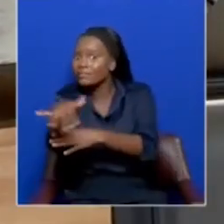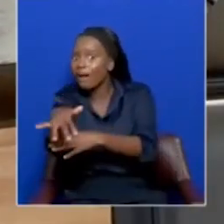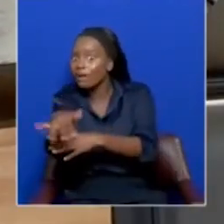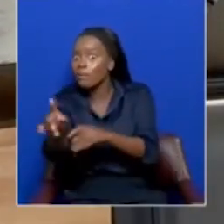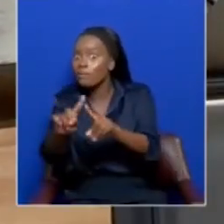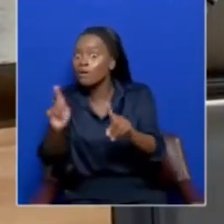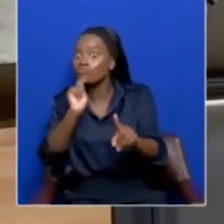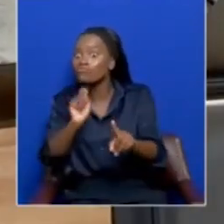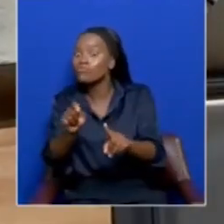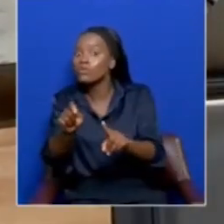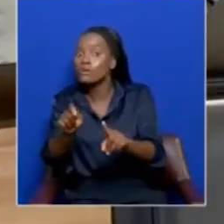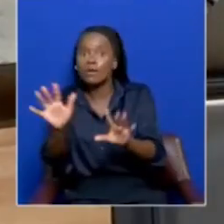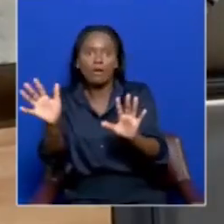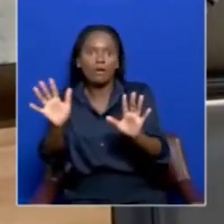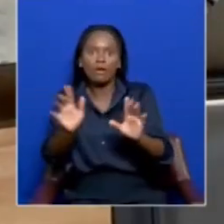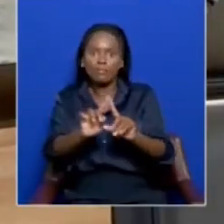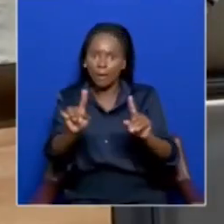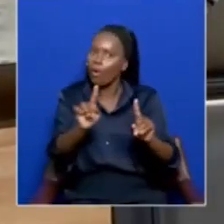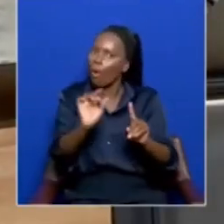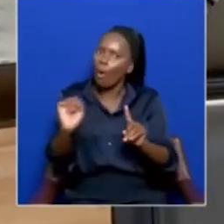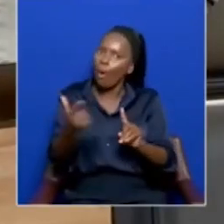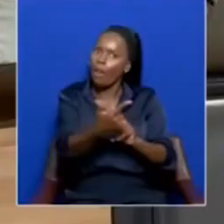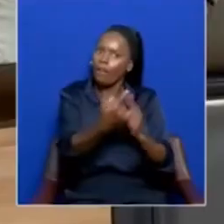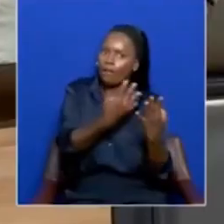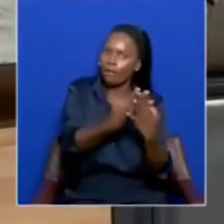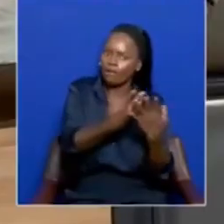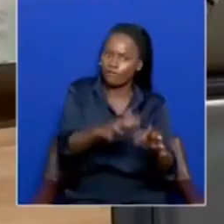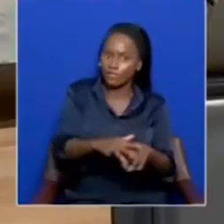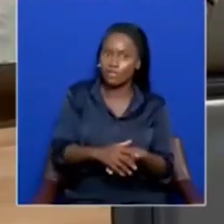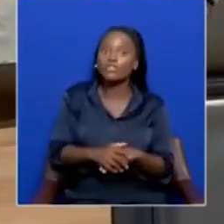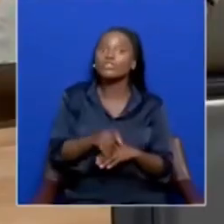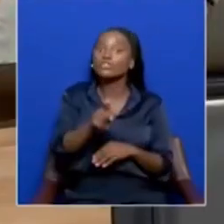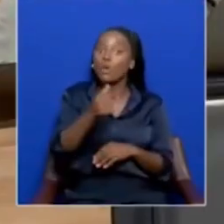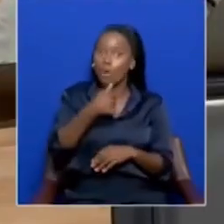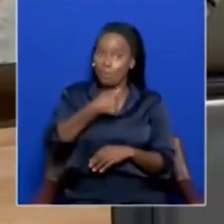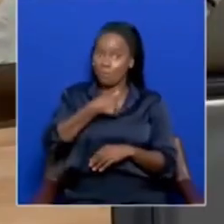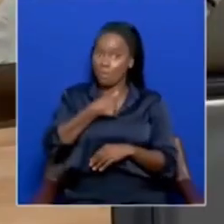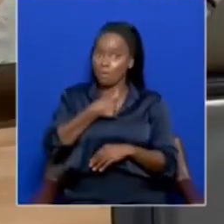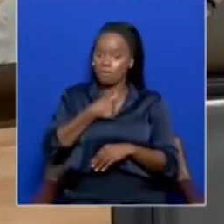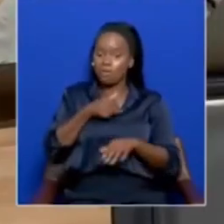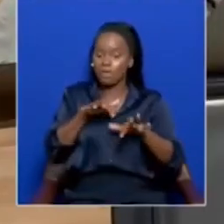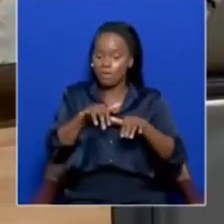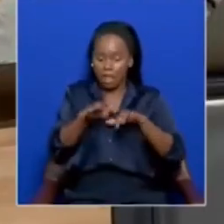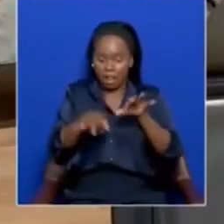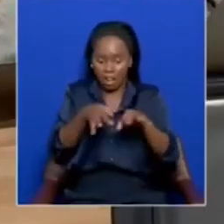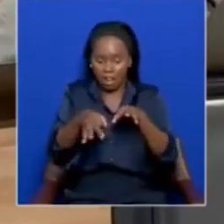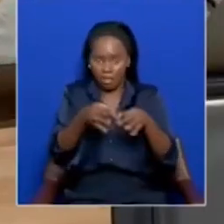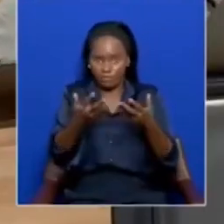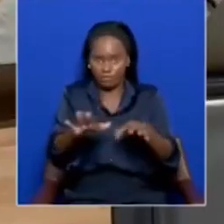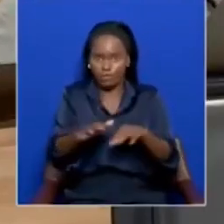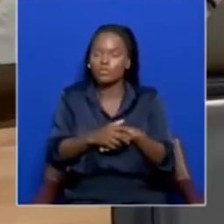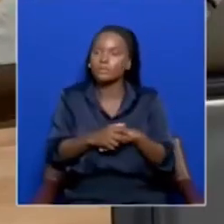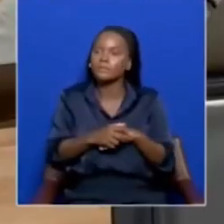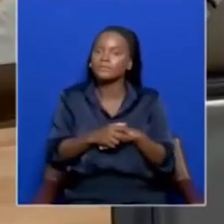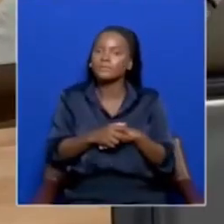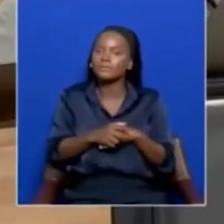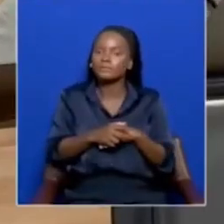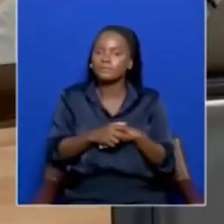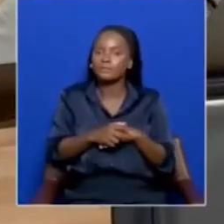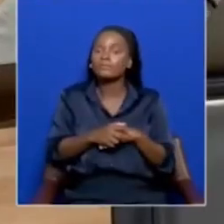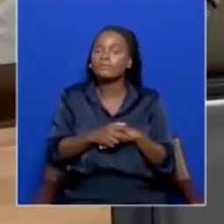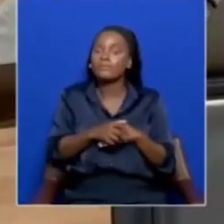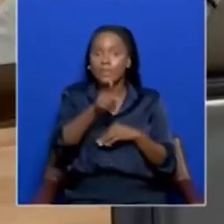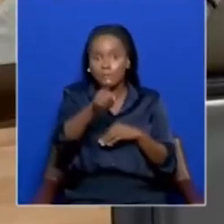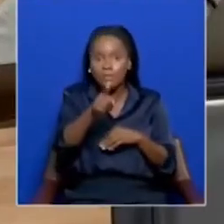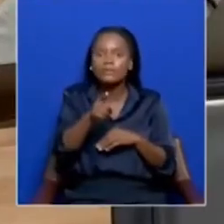I also mentioned that the turning point of my career started in 2017 after I blew the whistle by exposing the rot and the